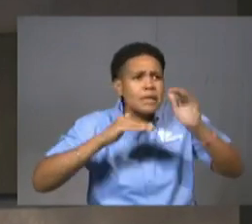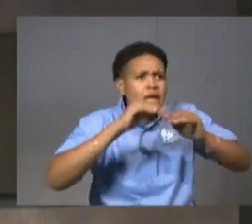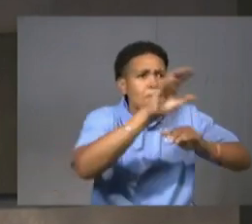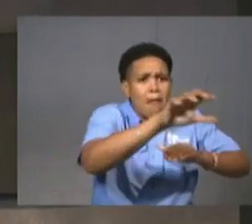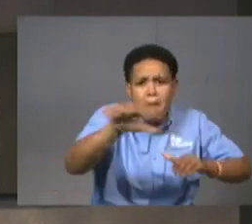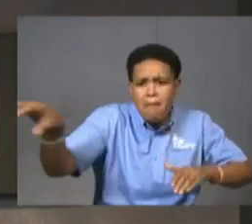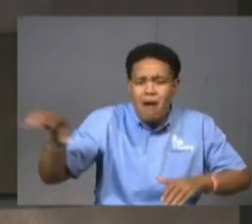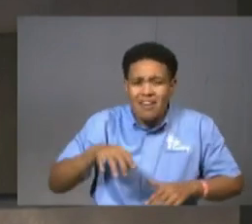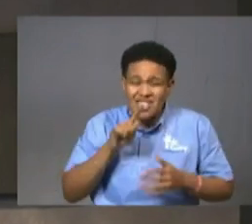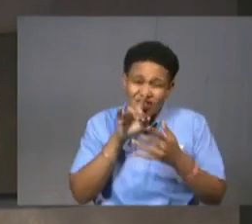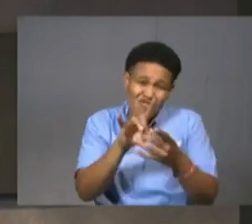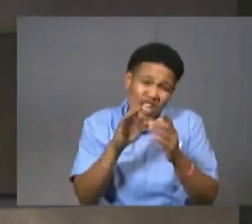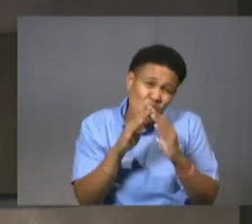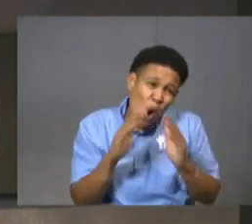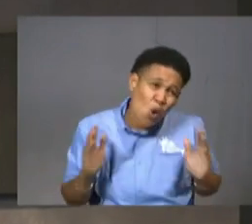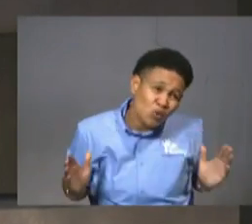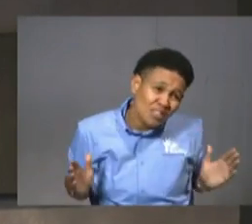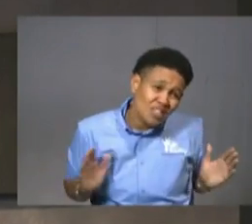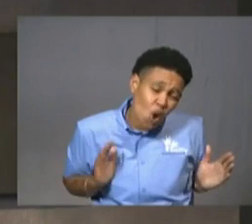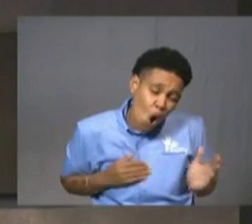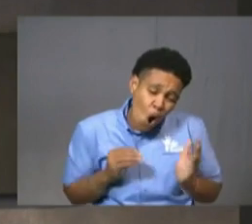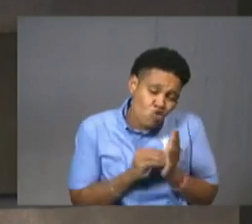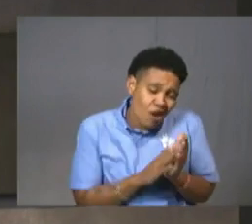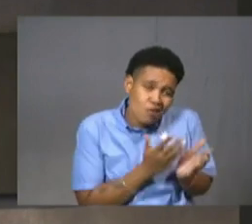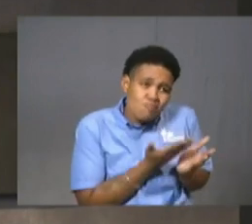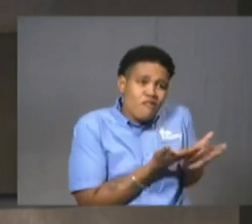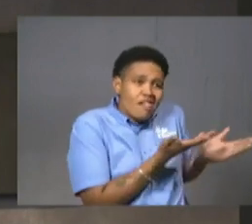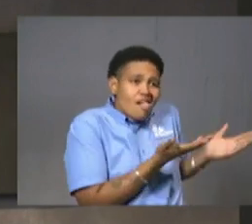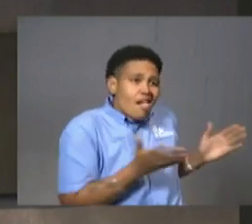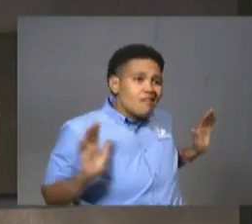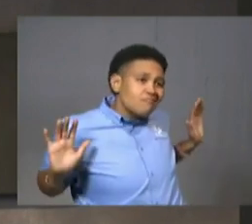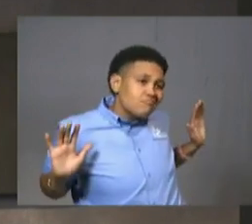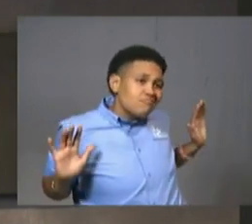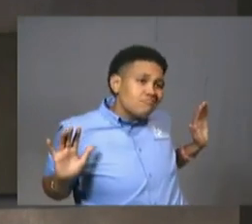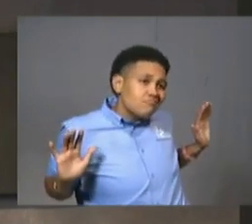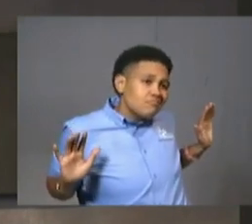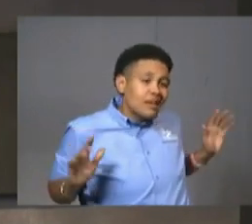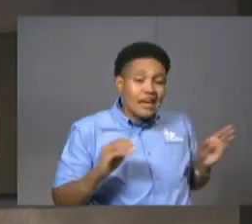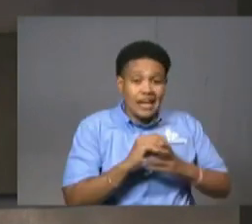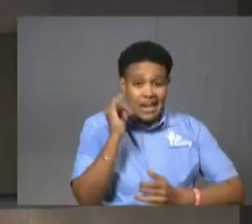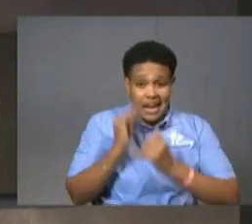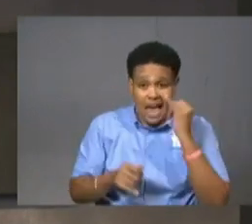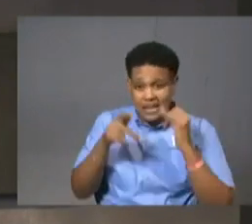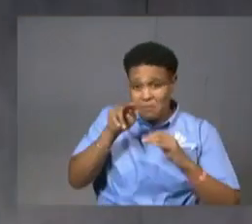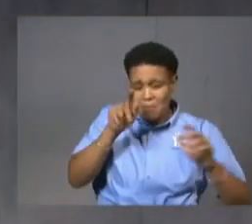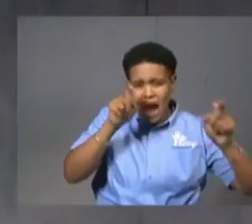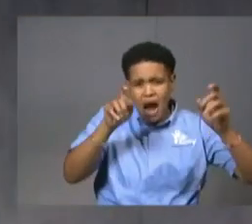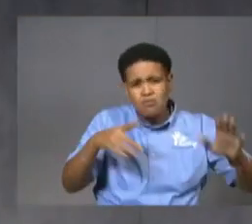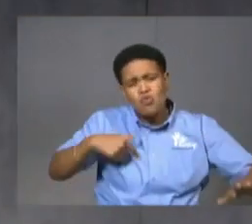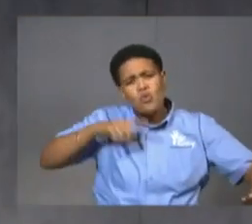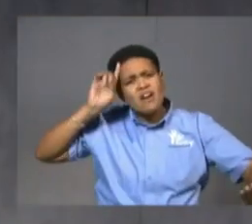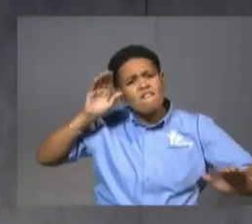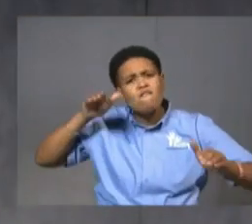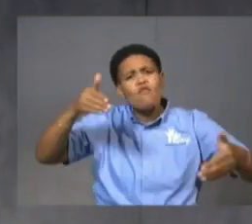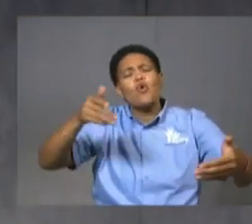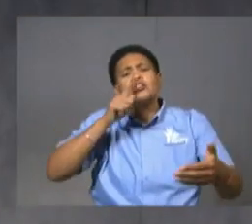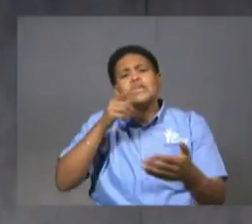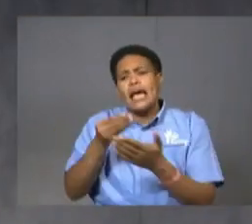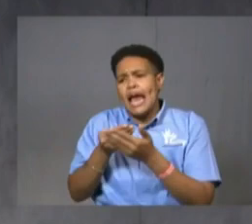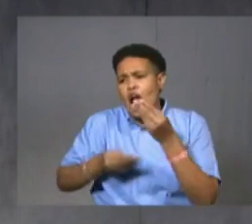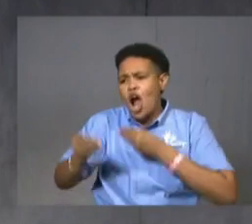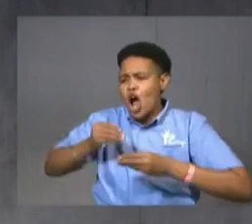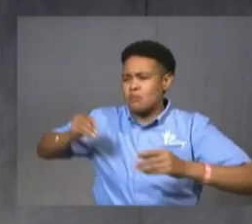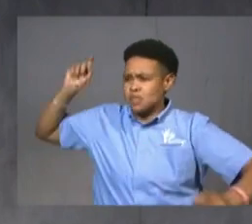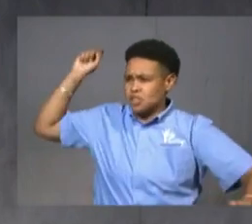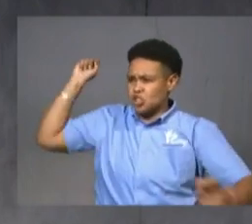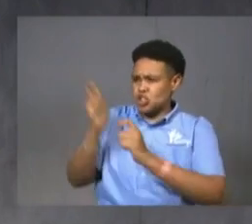housing, our record stands for itself. In the last PNP administration, we were focusing on turning the economy